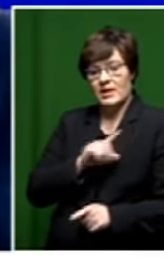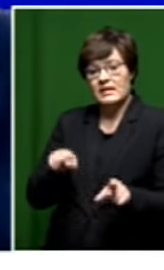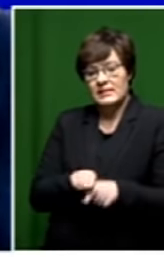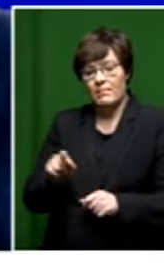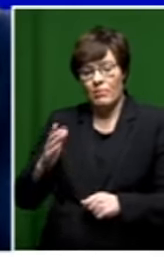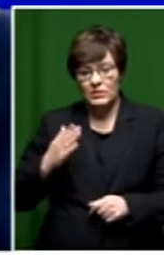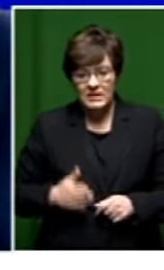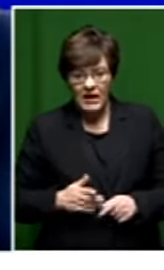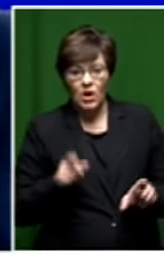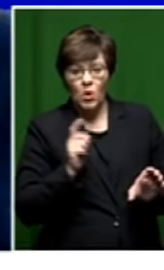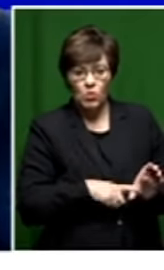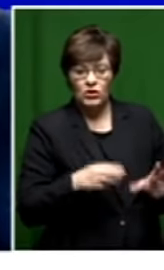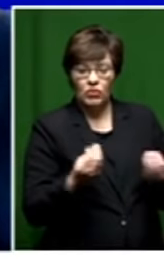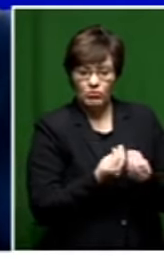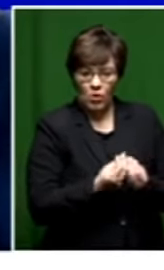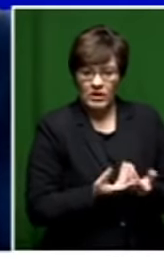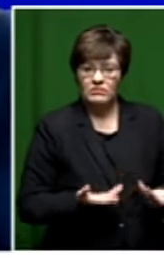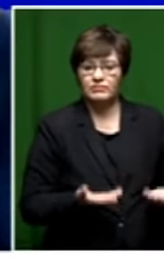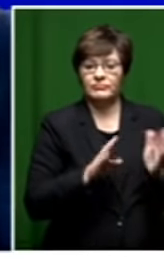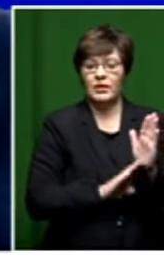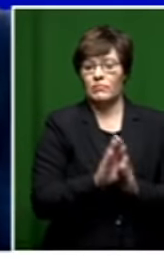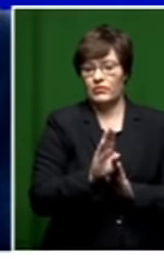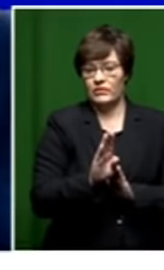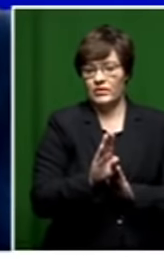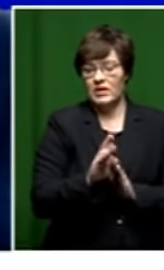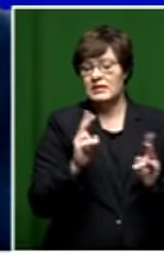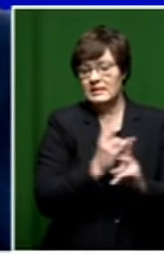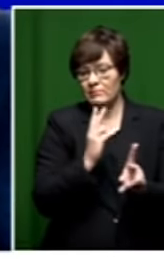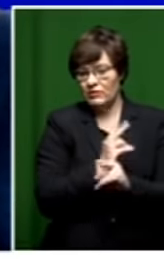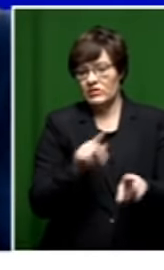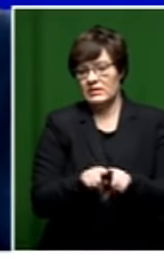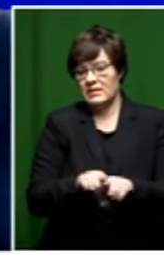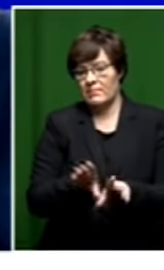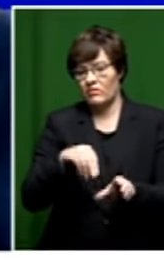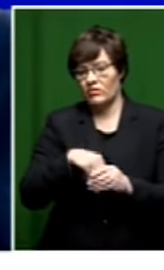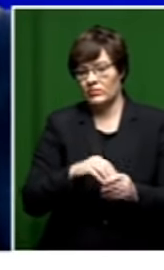to improve the quality of products and services and its supervision?